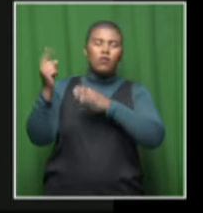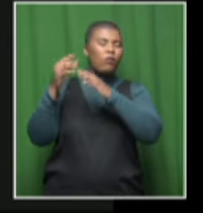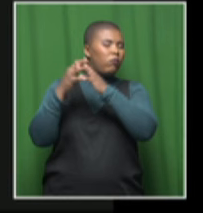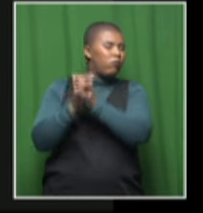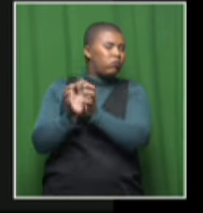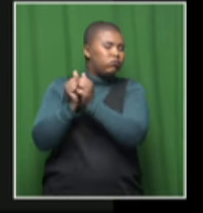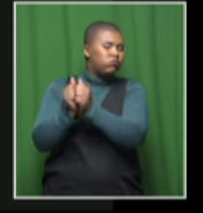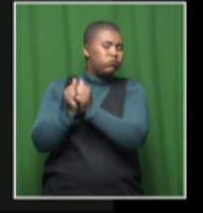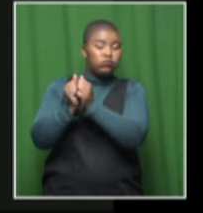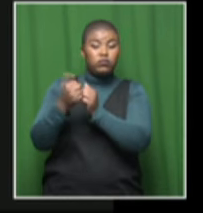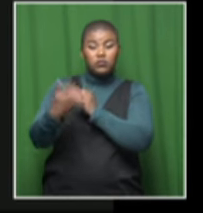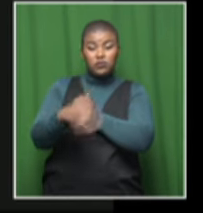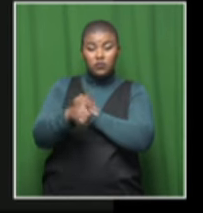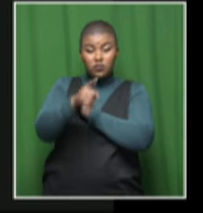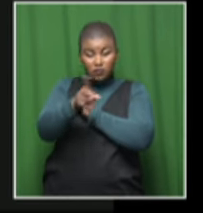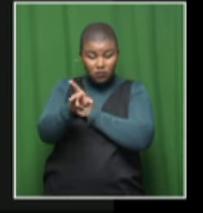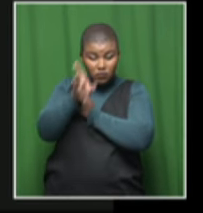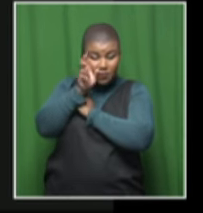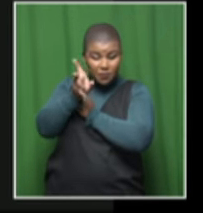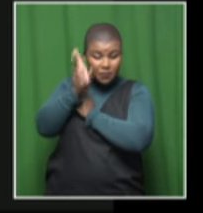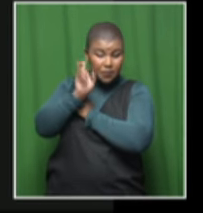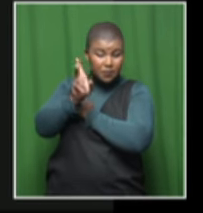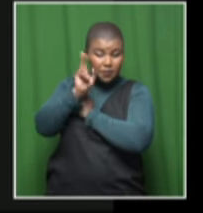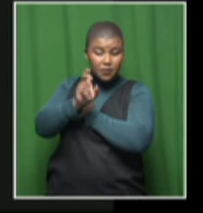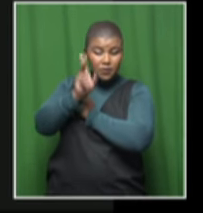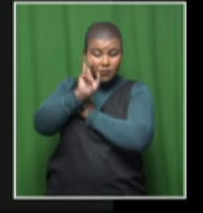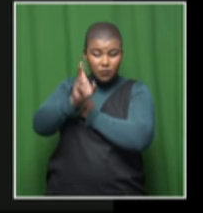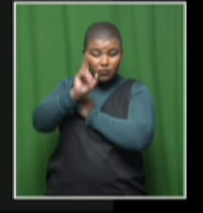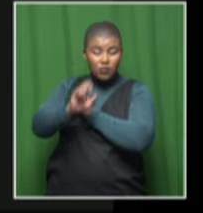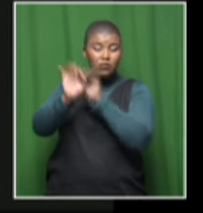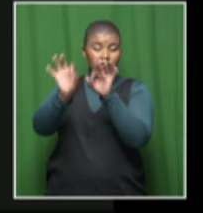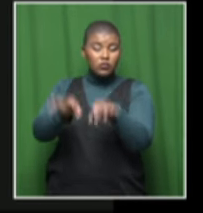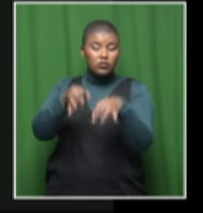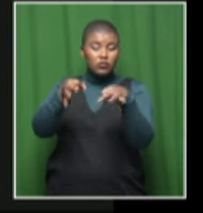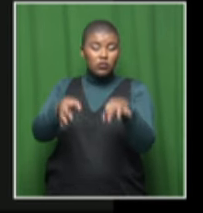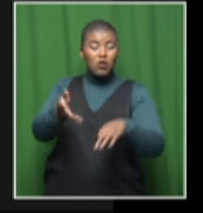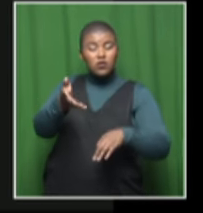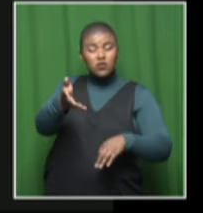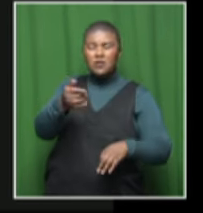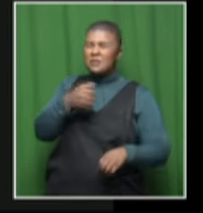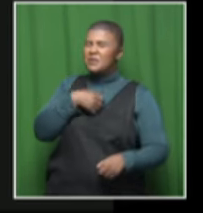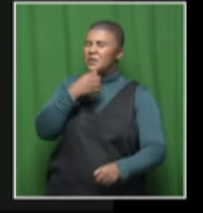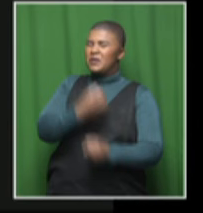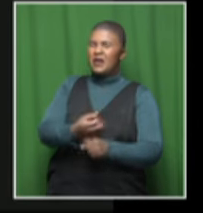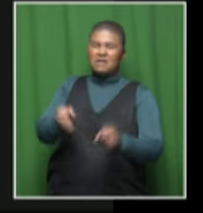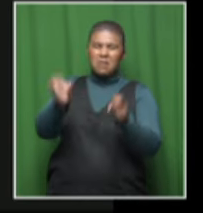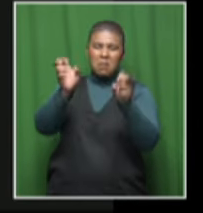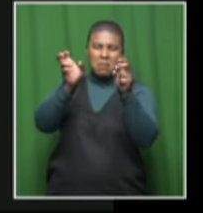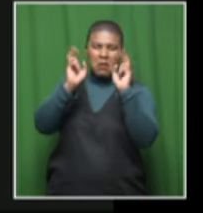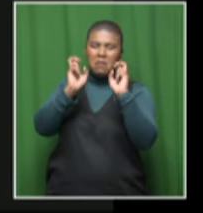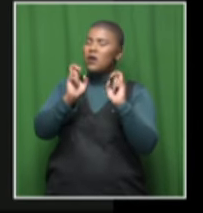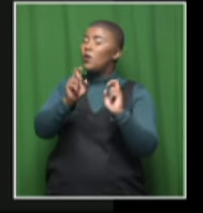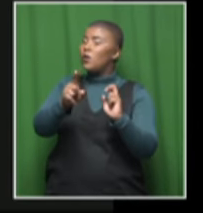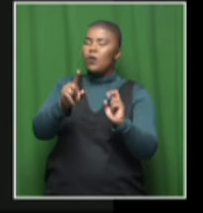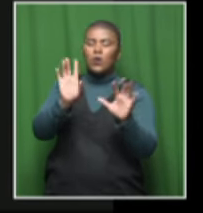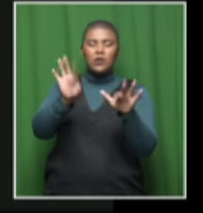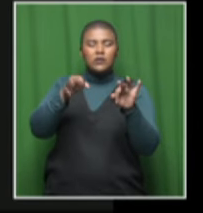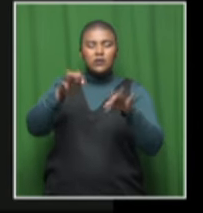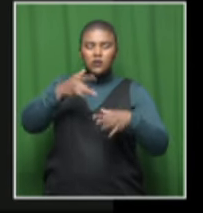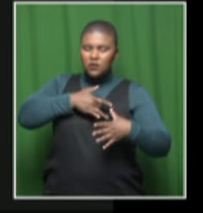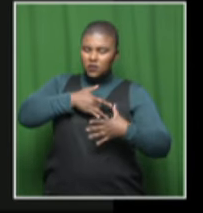If you listen to that recording, I have never heard a singer sing from the heart like